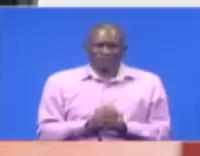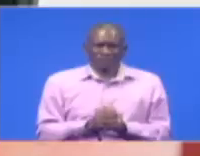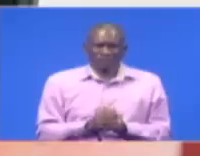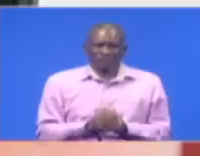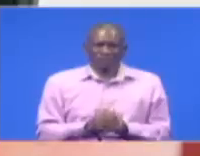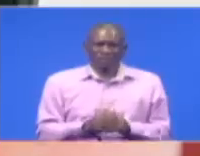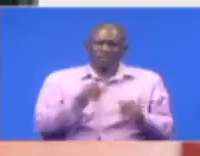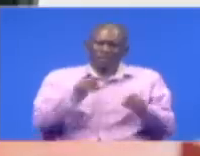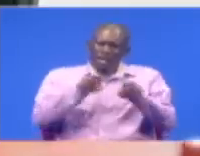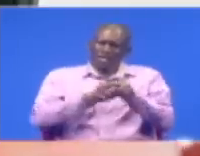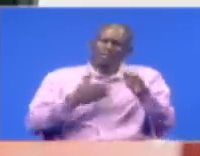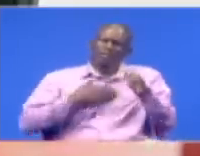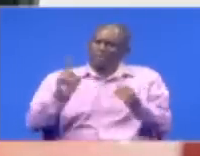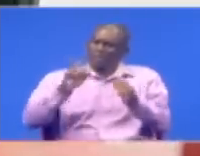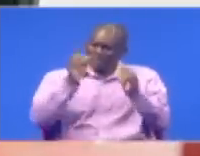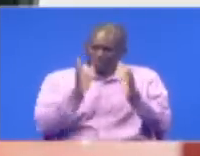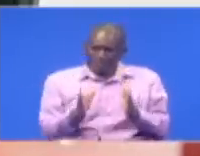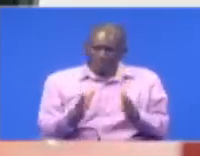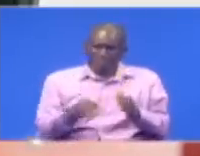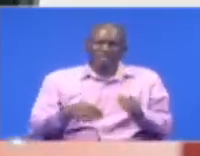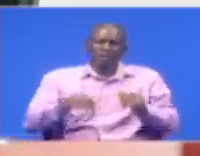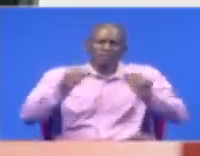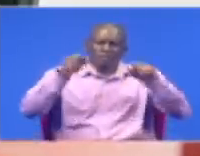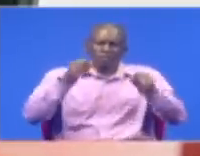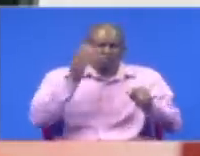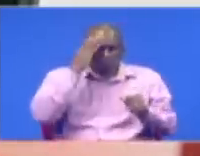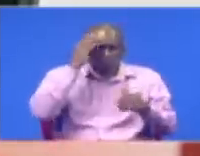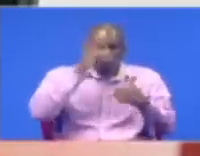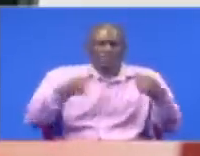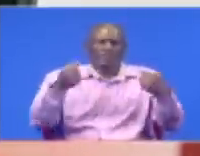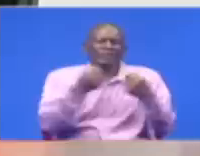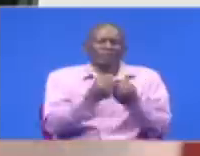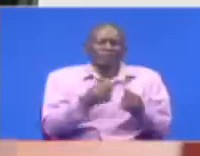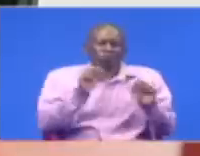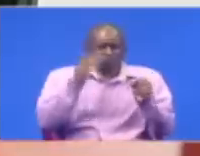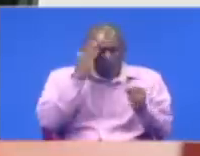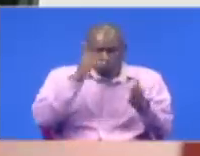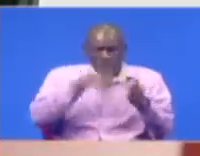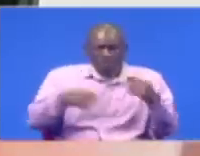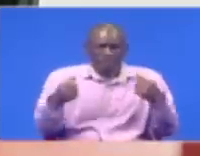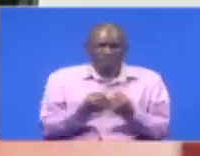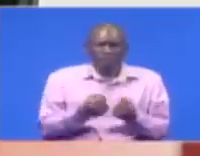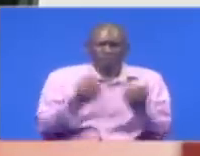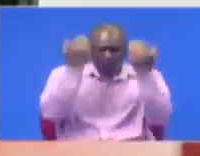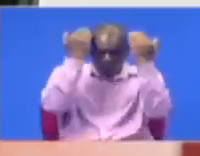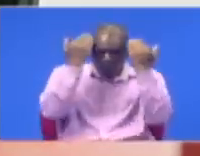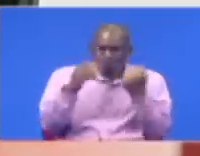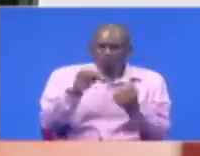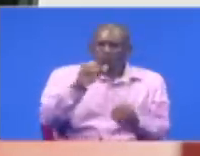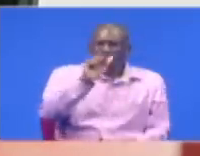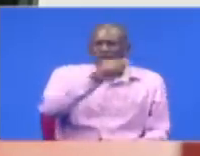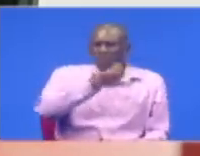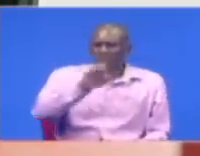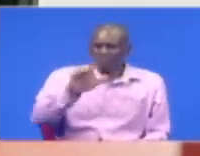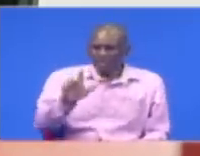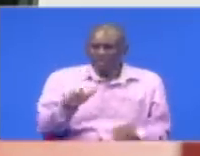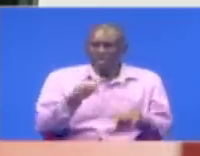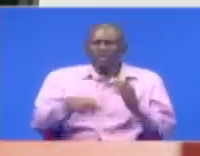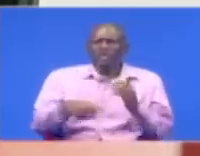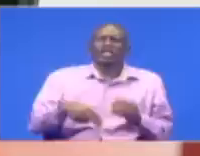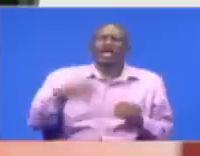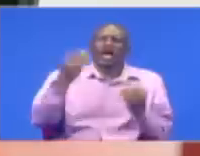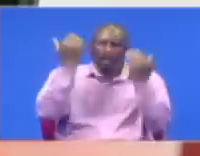Being my cabinet, I'll be able to know what is going on in the Court of Appeal, in the High